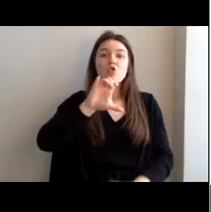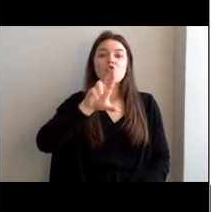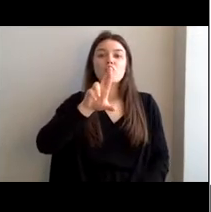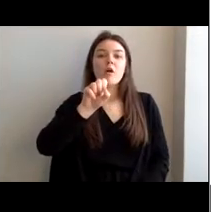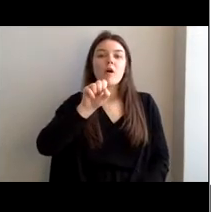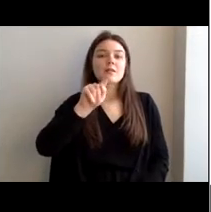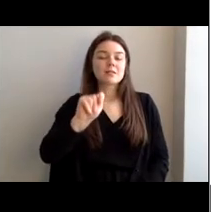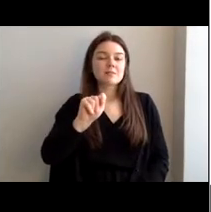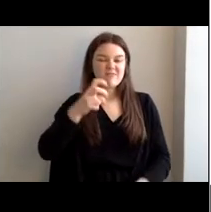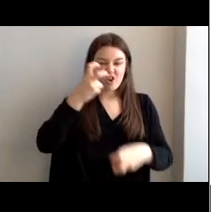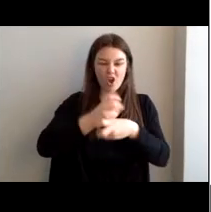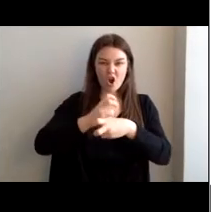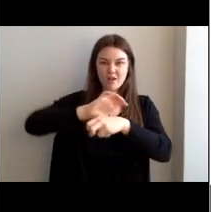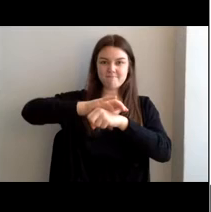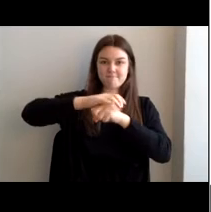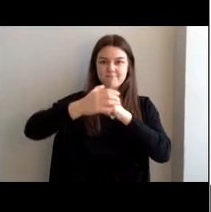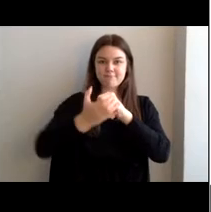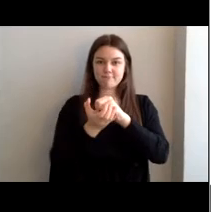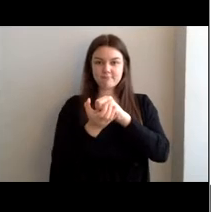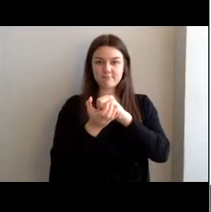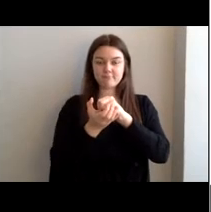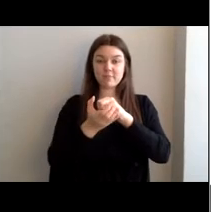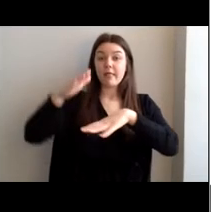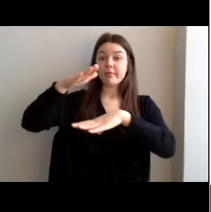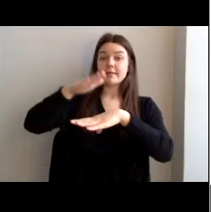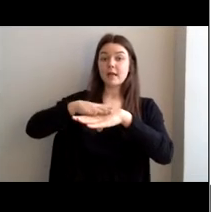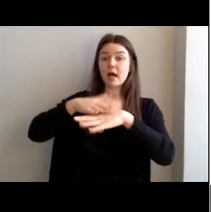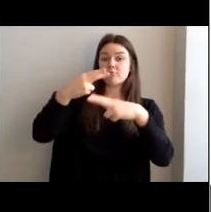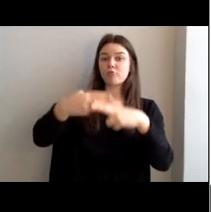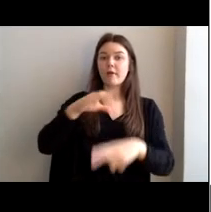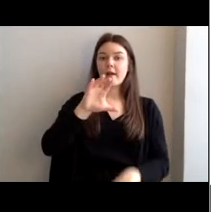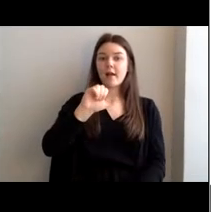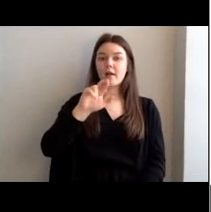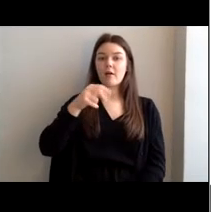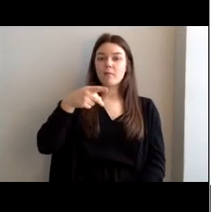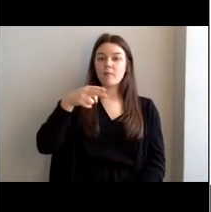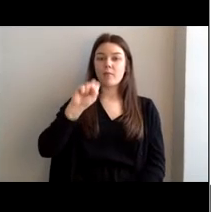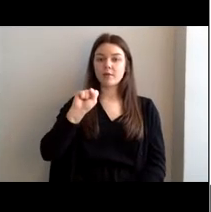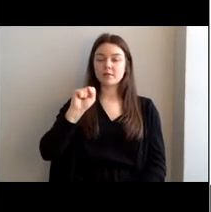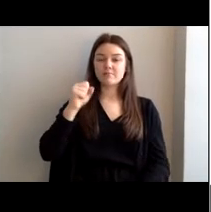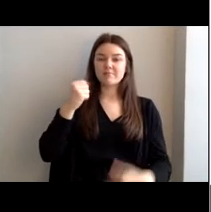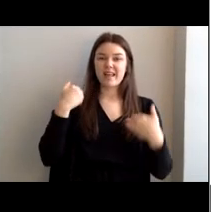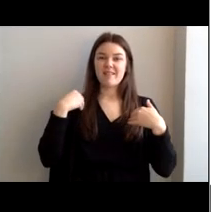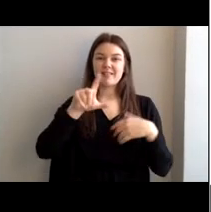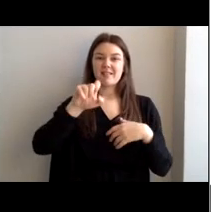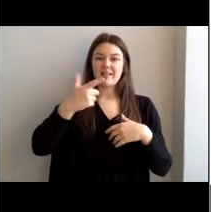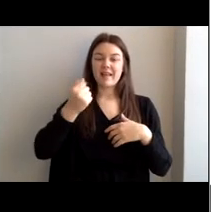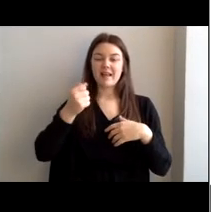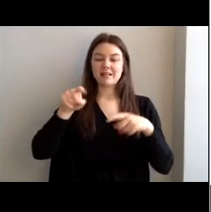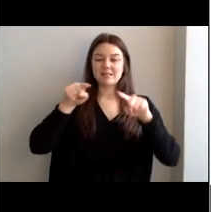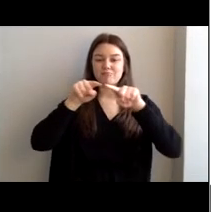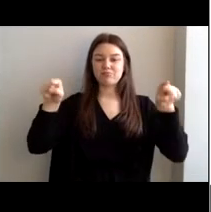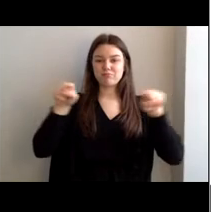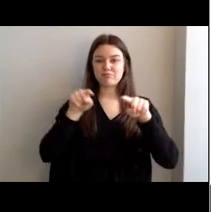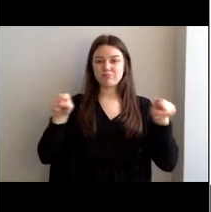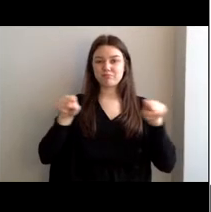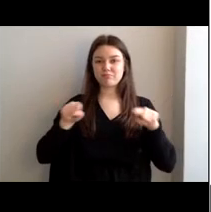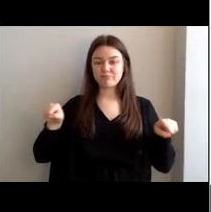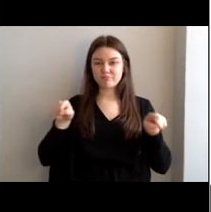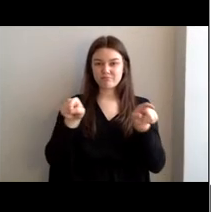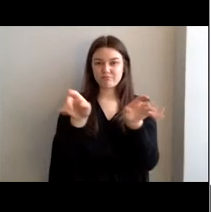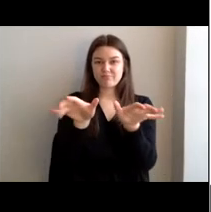shell, and on this, the carapace, which is the top part of it, it has these segmented legs here. So you can see they have 10